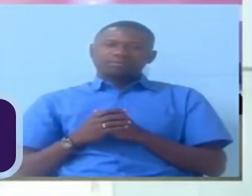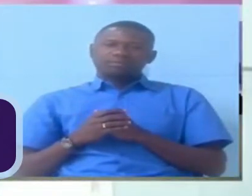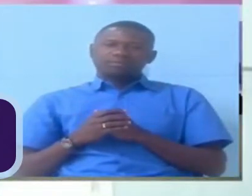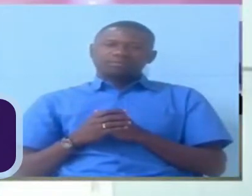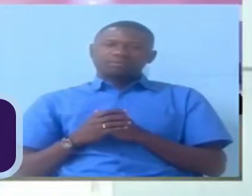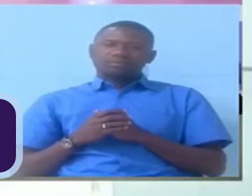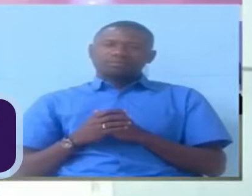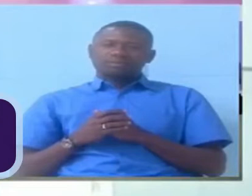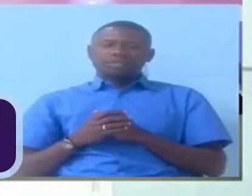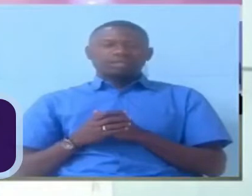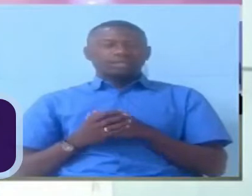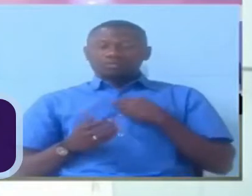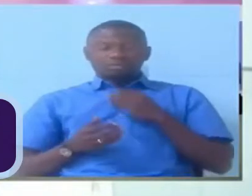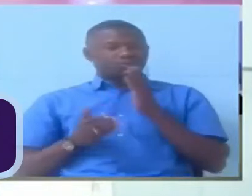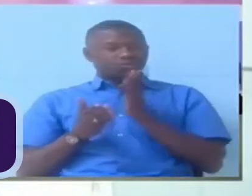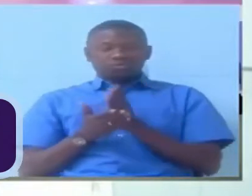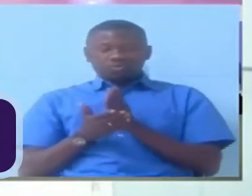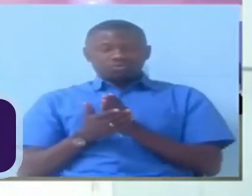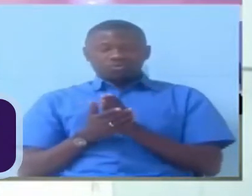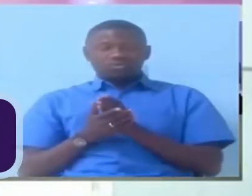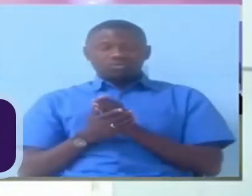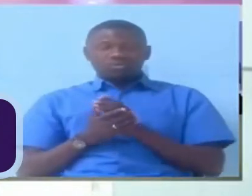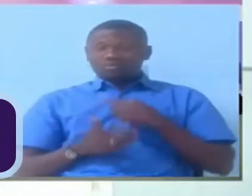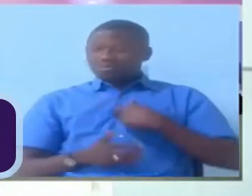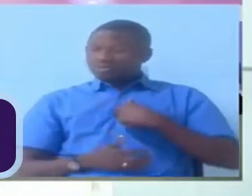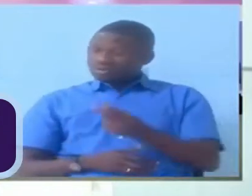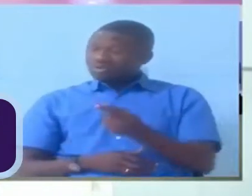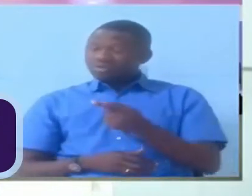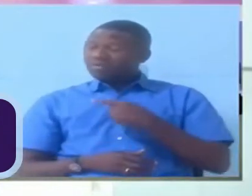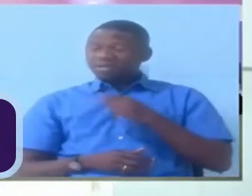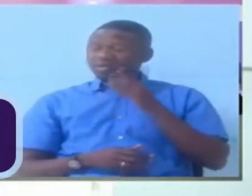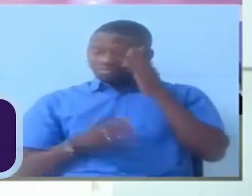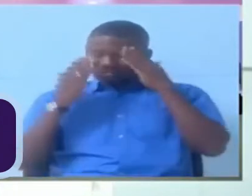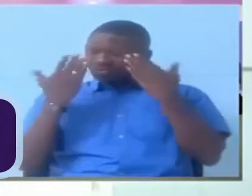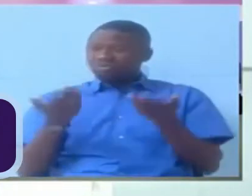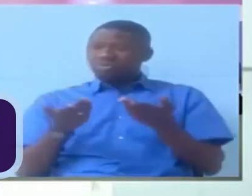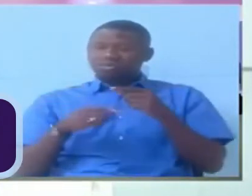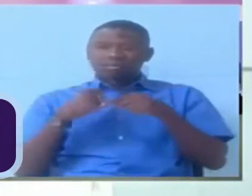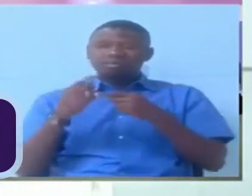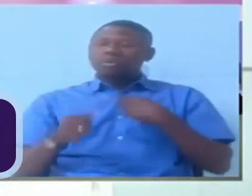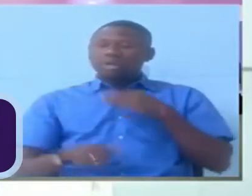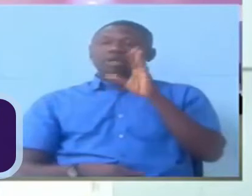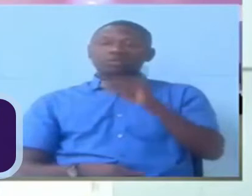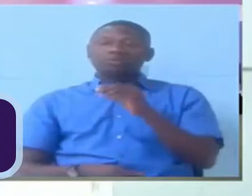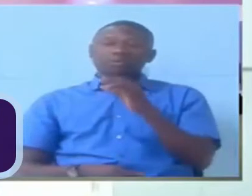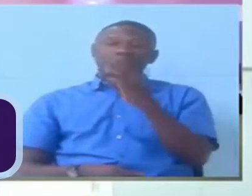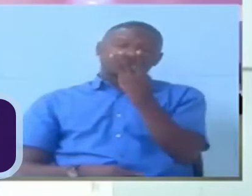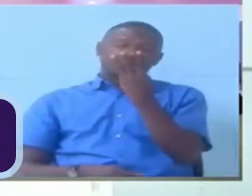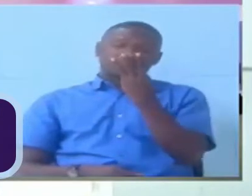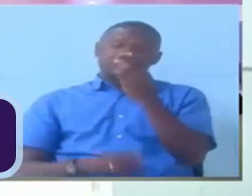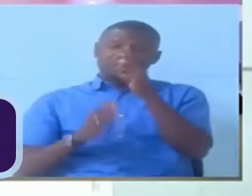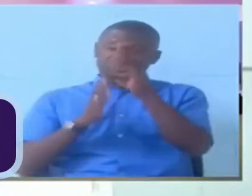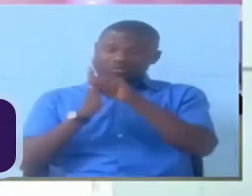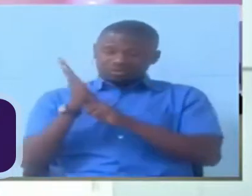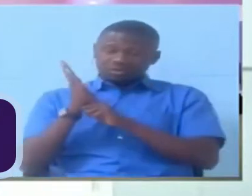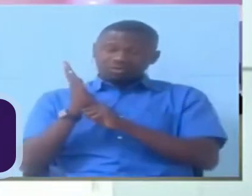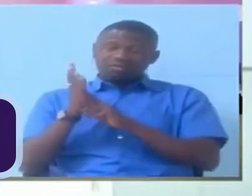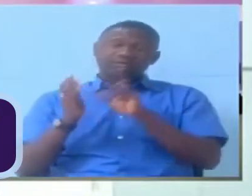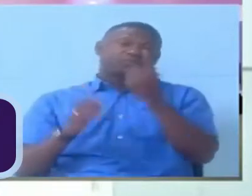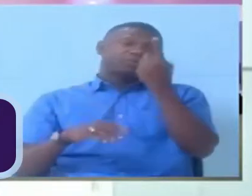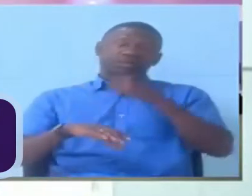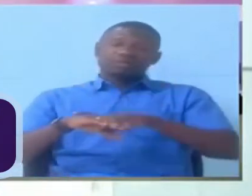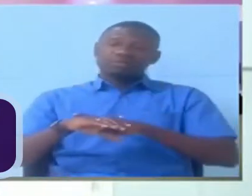You did not do O levels. I said I did not do it as a career, but I did not do it formally,